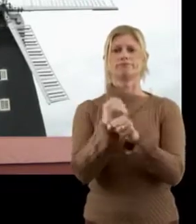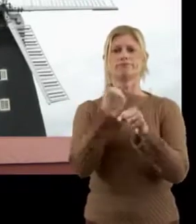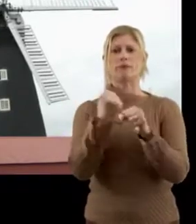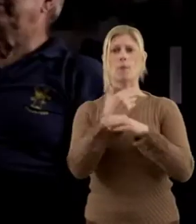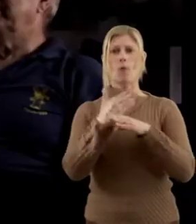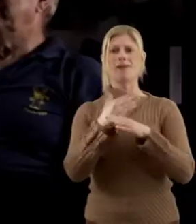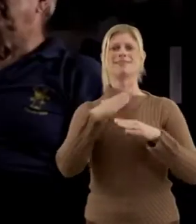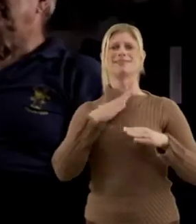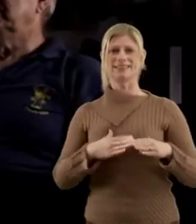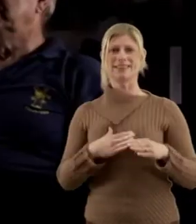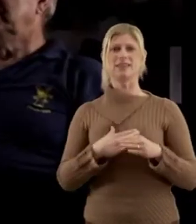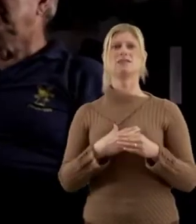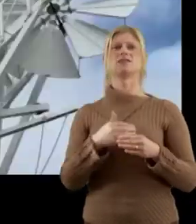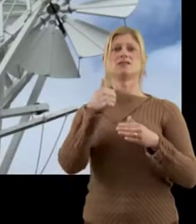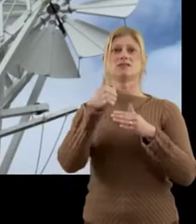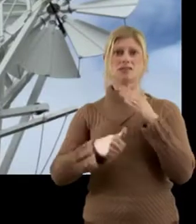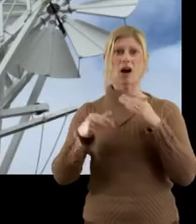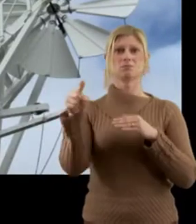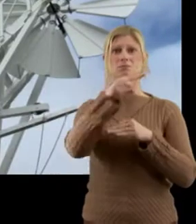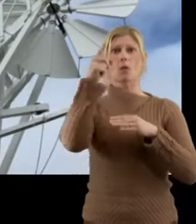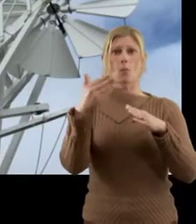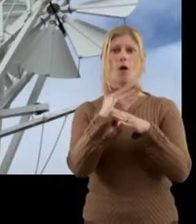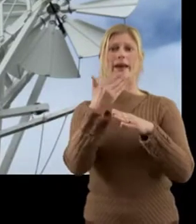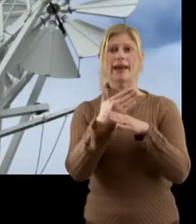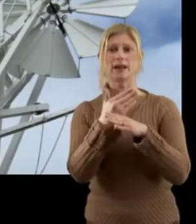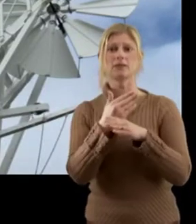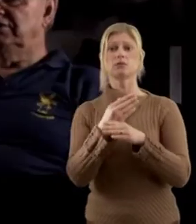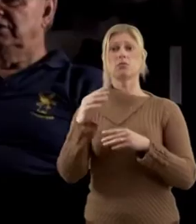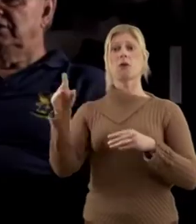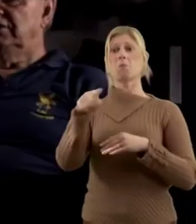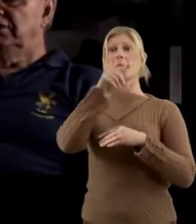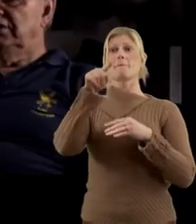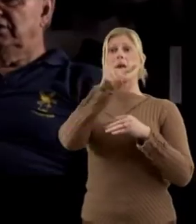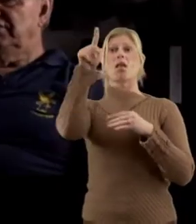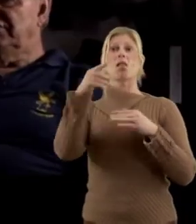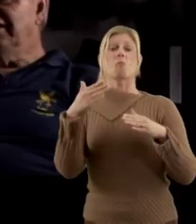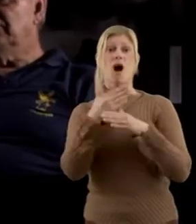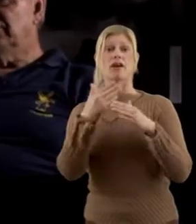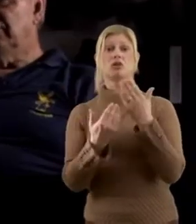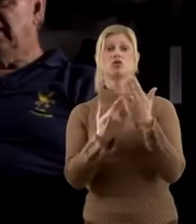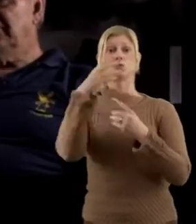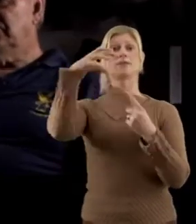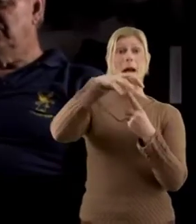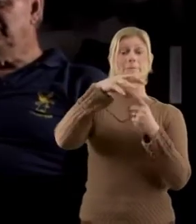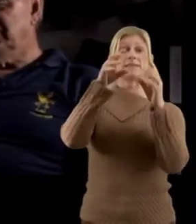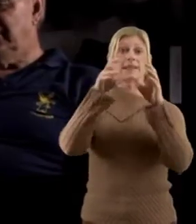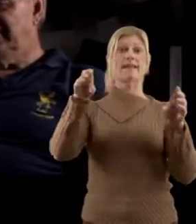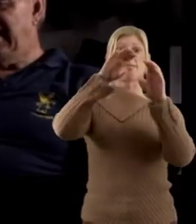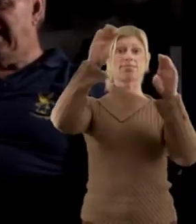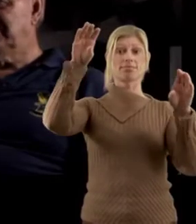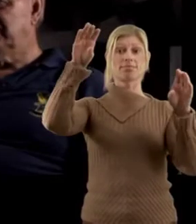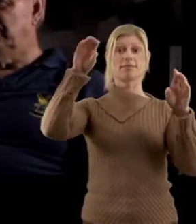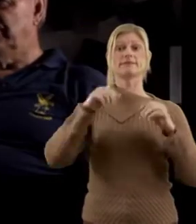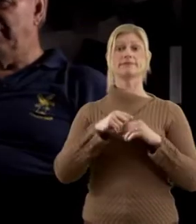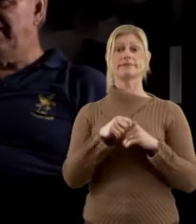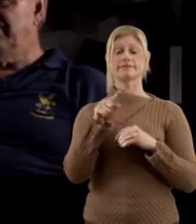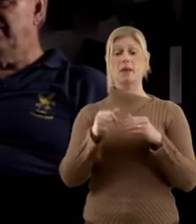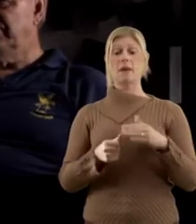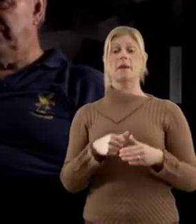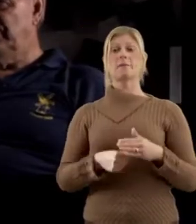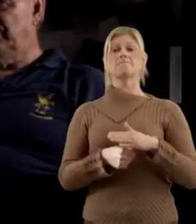running. The miller put a new cap on, new sails. The sails, originally, they had to come,